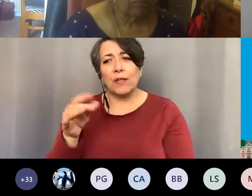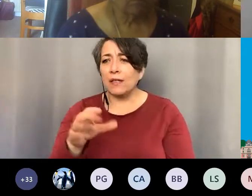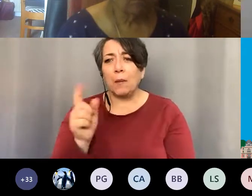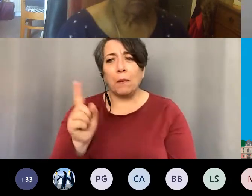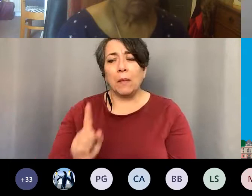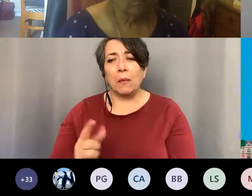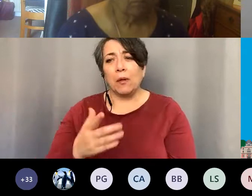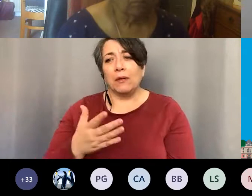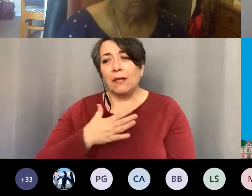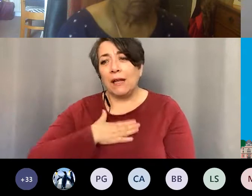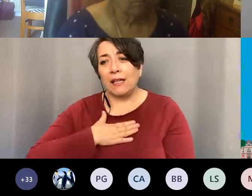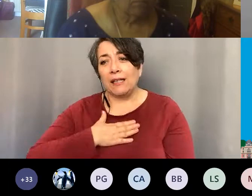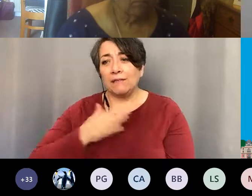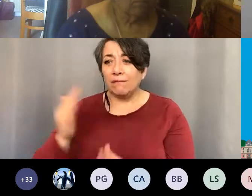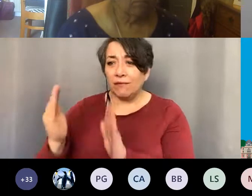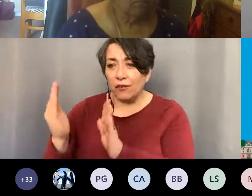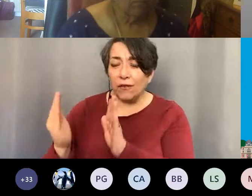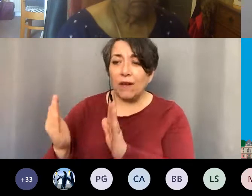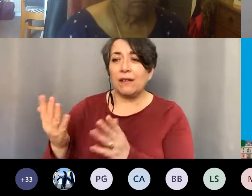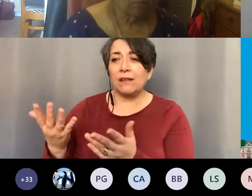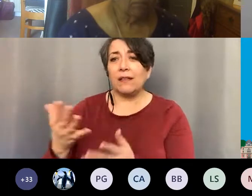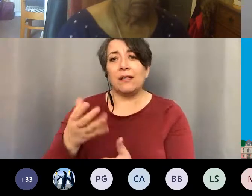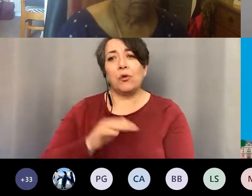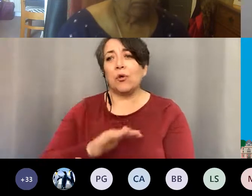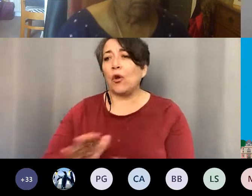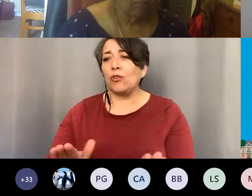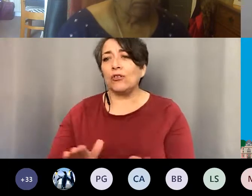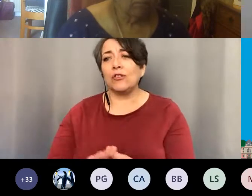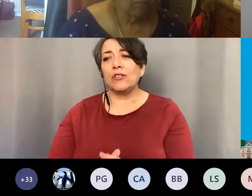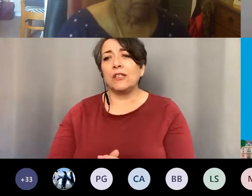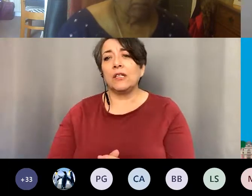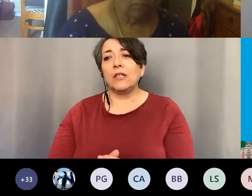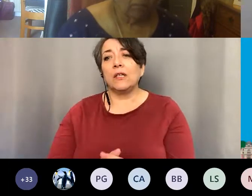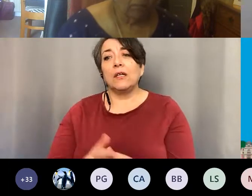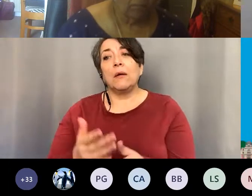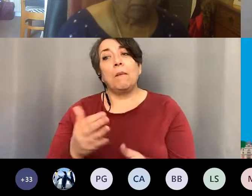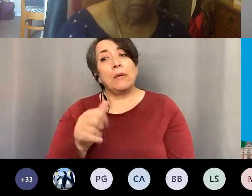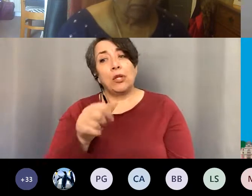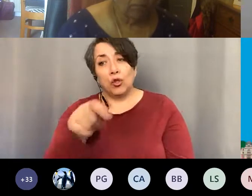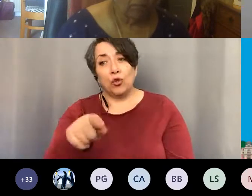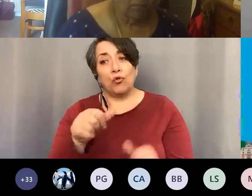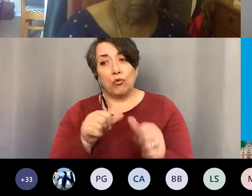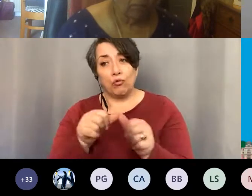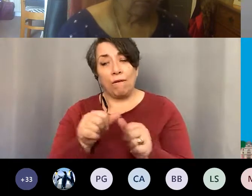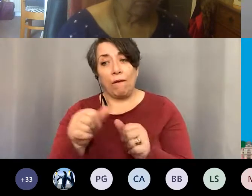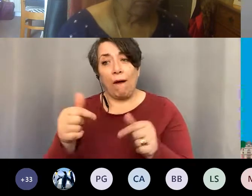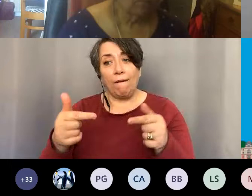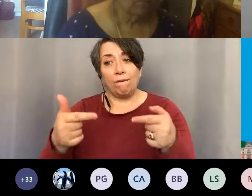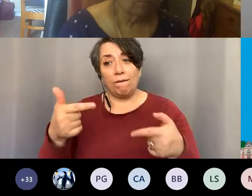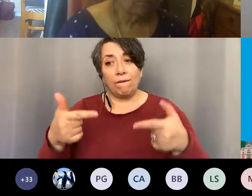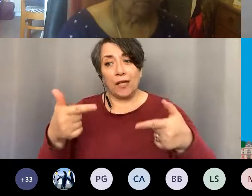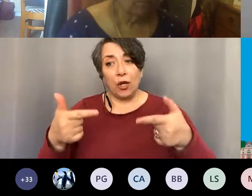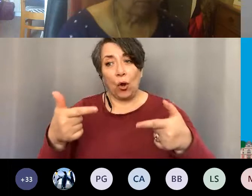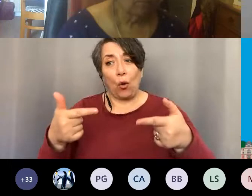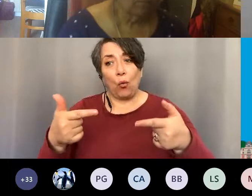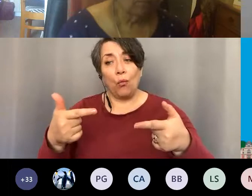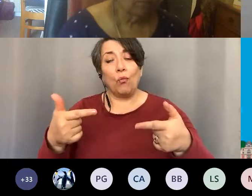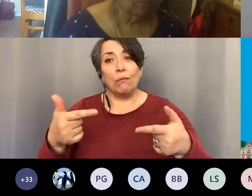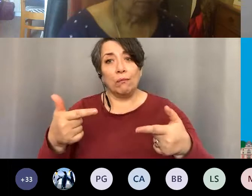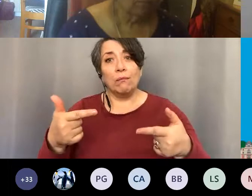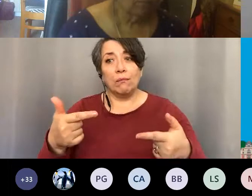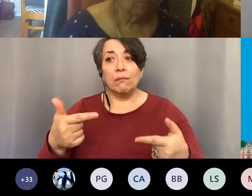the type of appointment that you have. So if you would prefer a video appointment, we're really focused on you being able to have